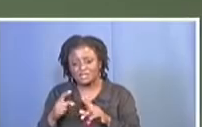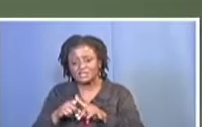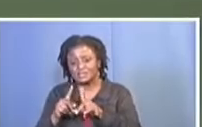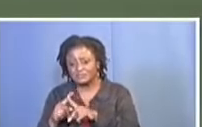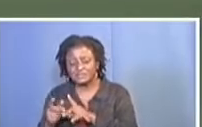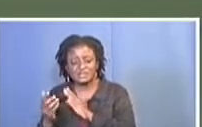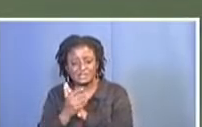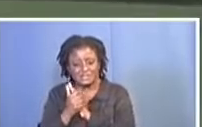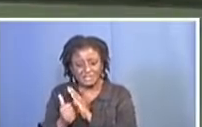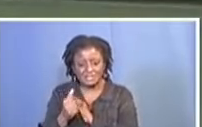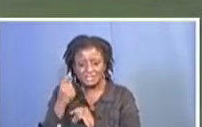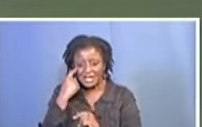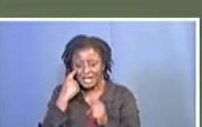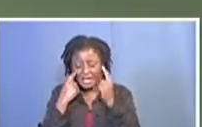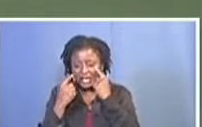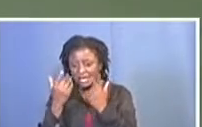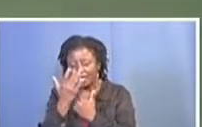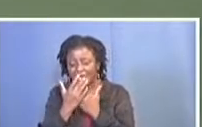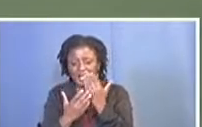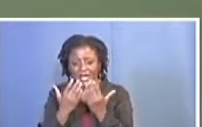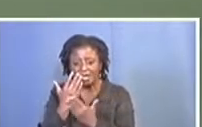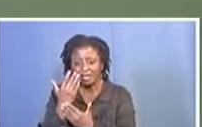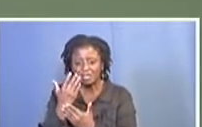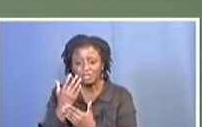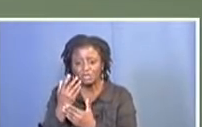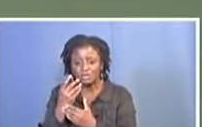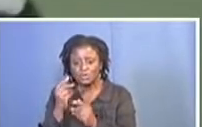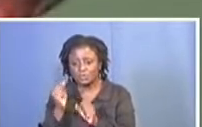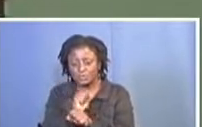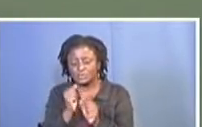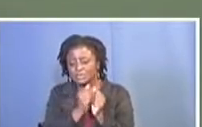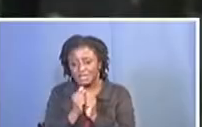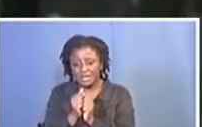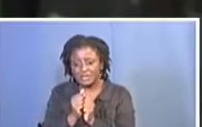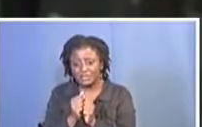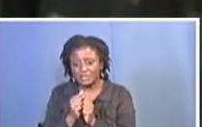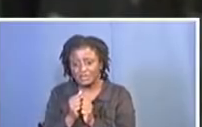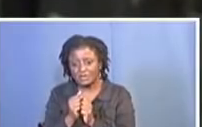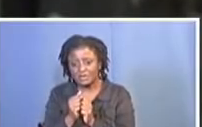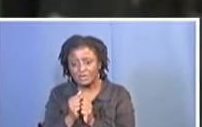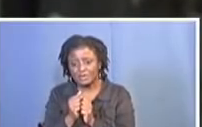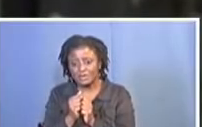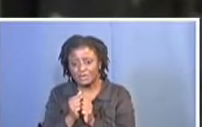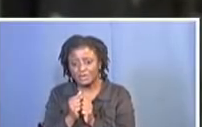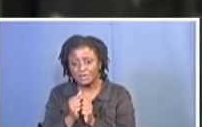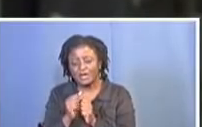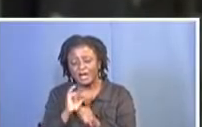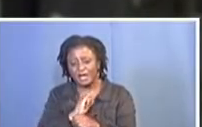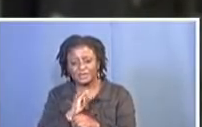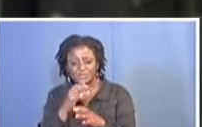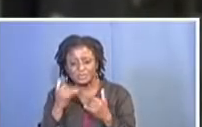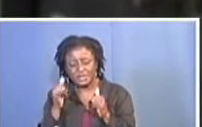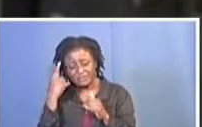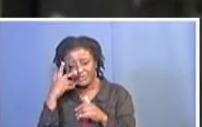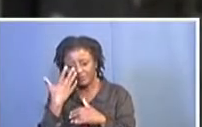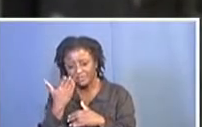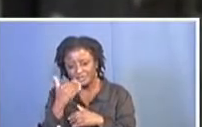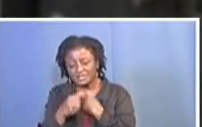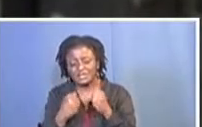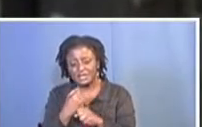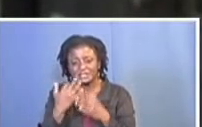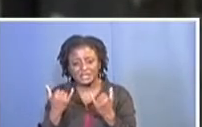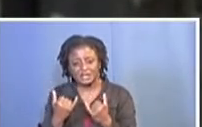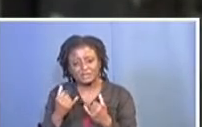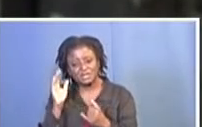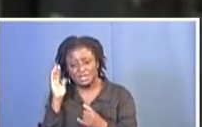strength, but it's a sport that you can play into your 80s. I've been playing it for about 15 years now, and I love it. It looks easy,